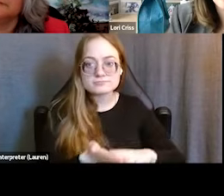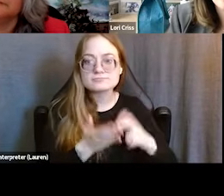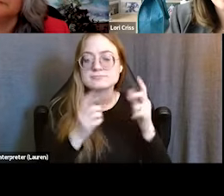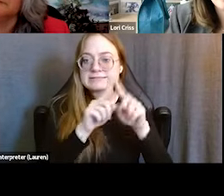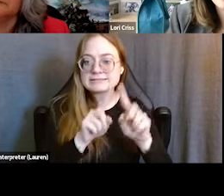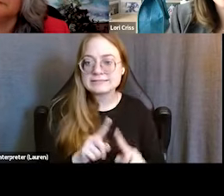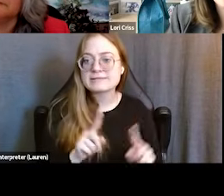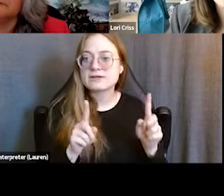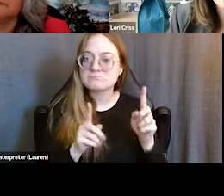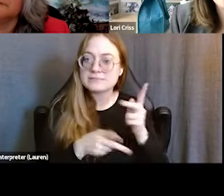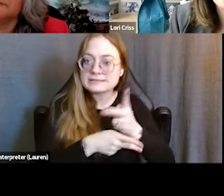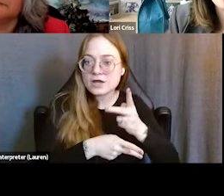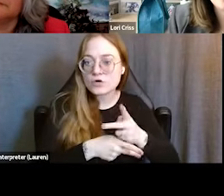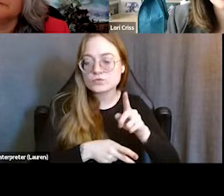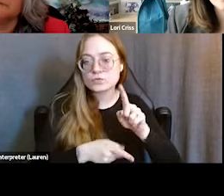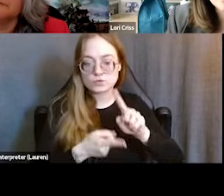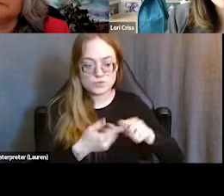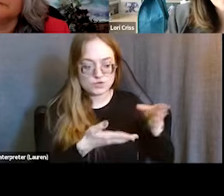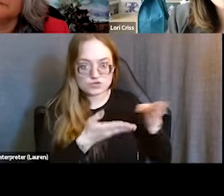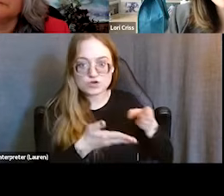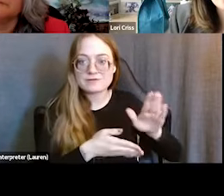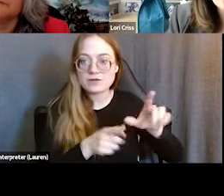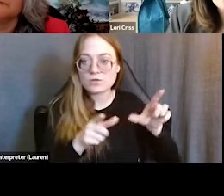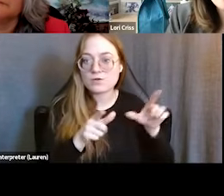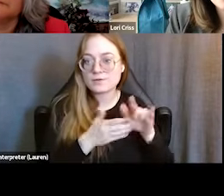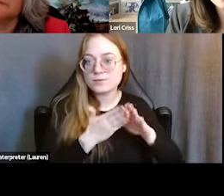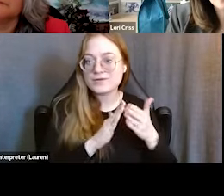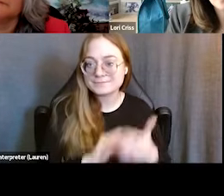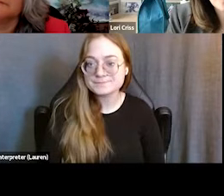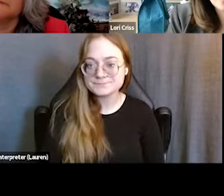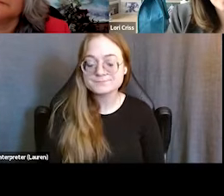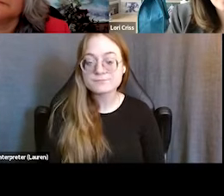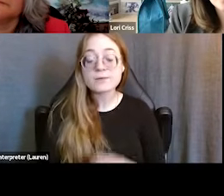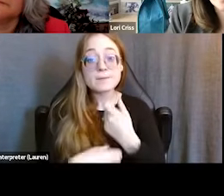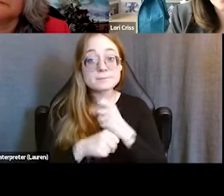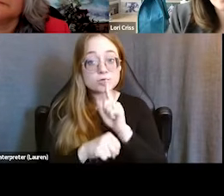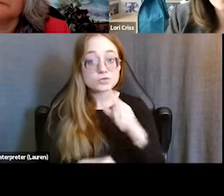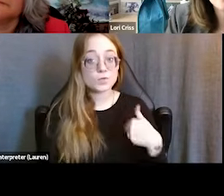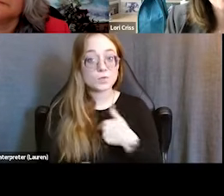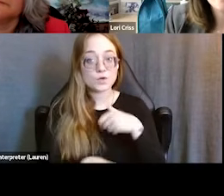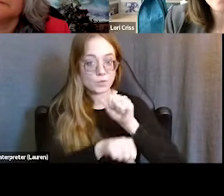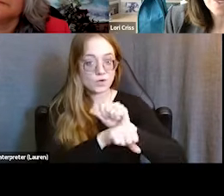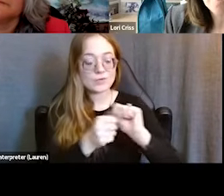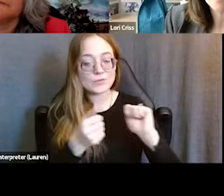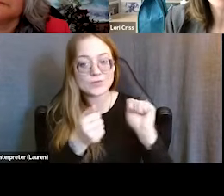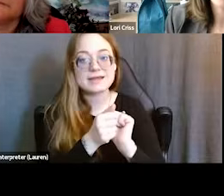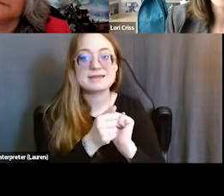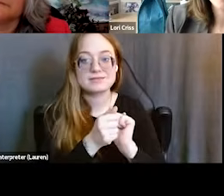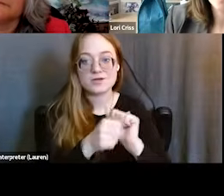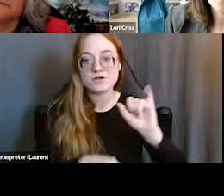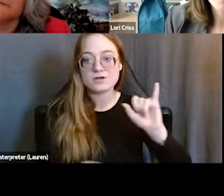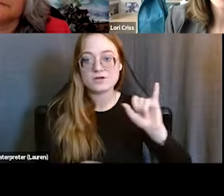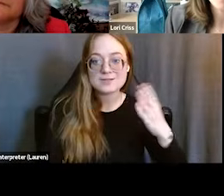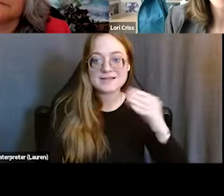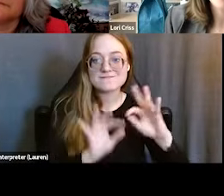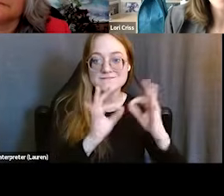serve the needs of the local communities. And so making sure that we're working with Jobs and Family